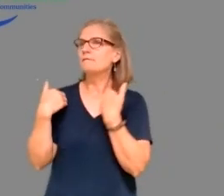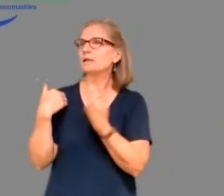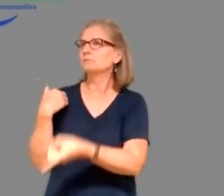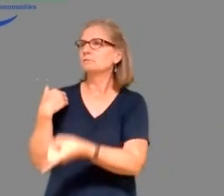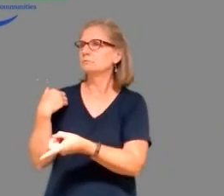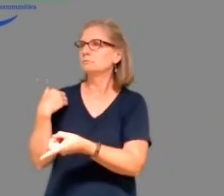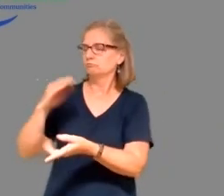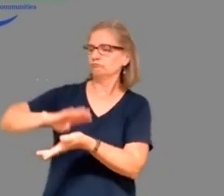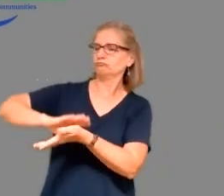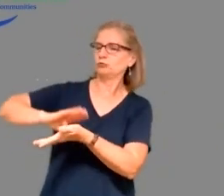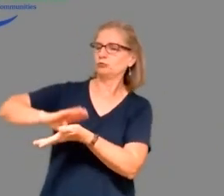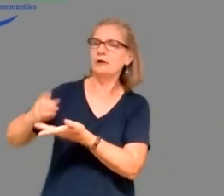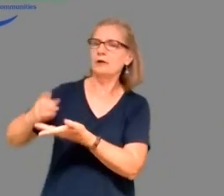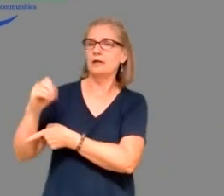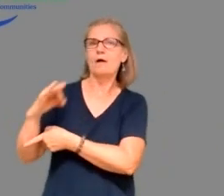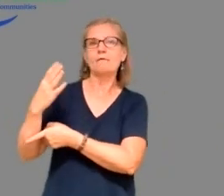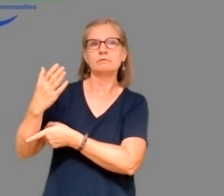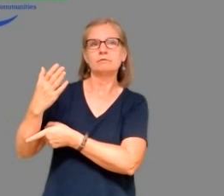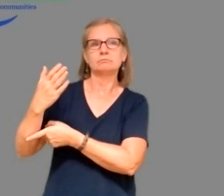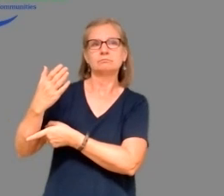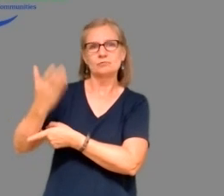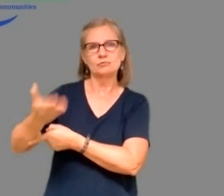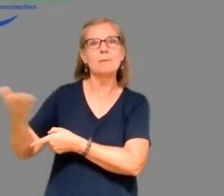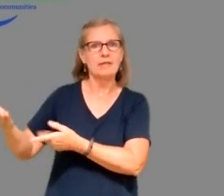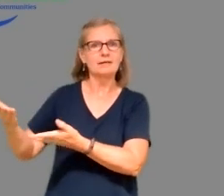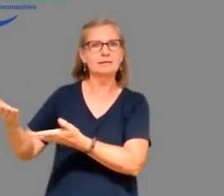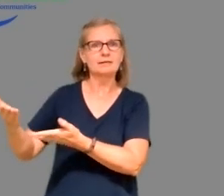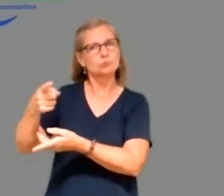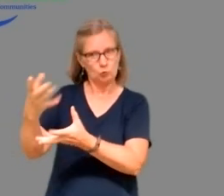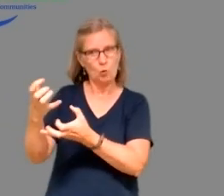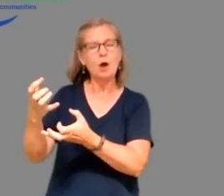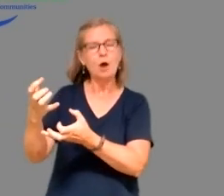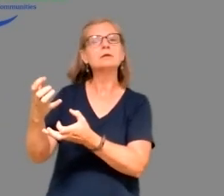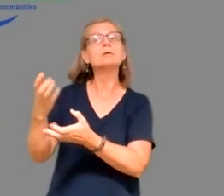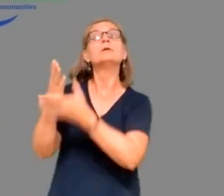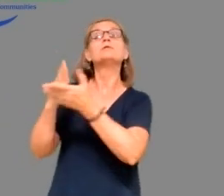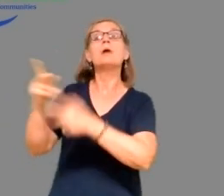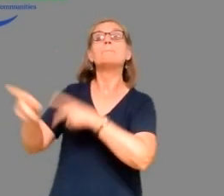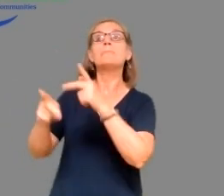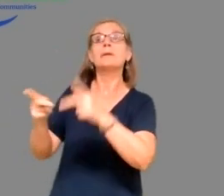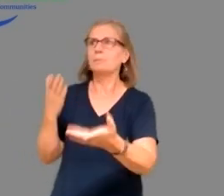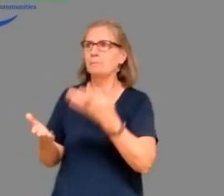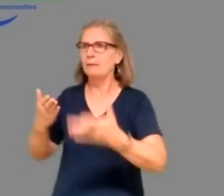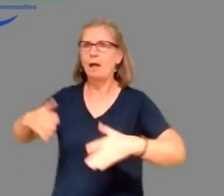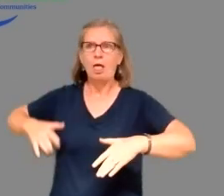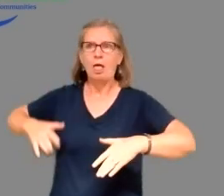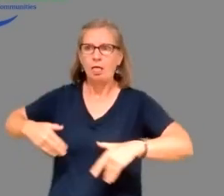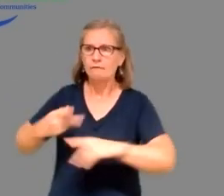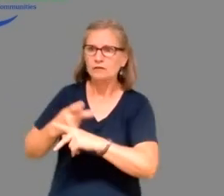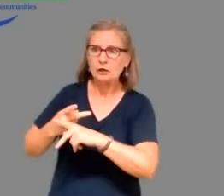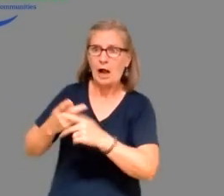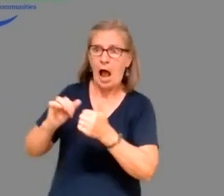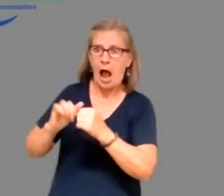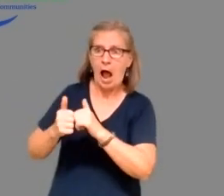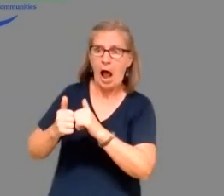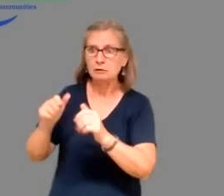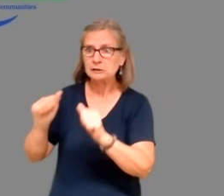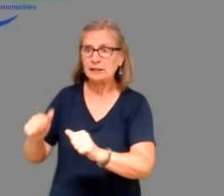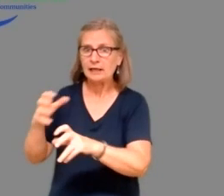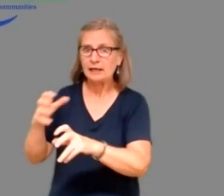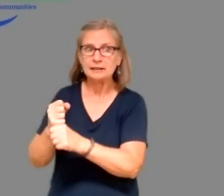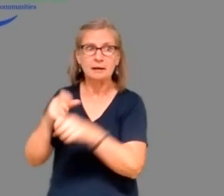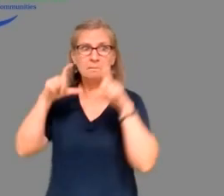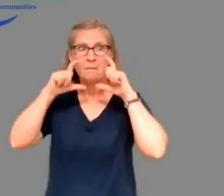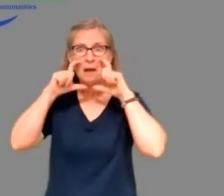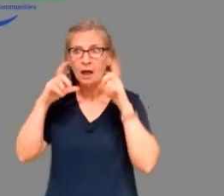the things that you want. There certainly are people that may have not figured out exactly where they can get a cloth mask and have a